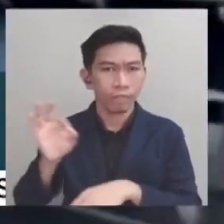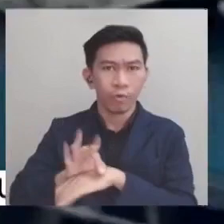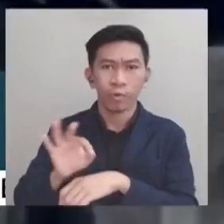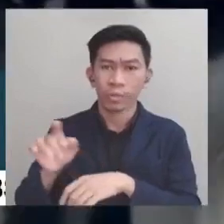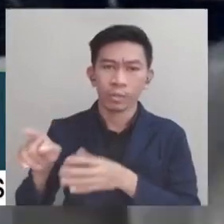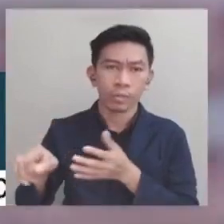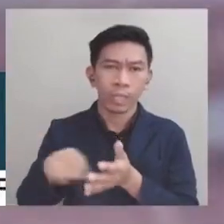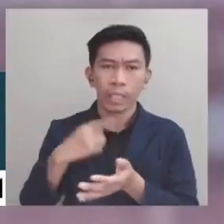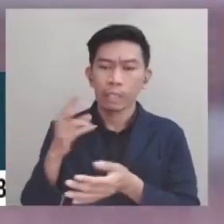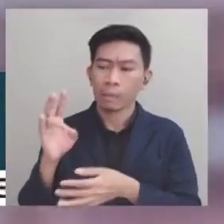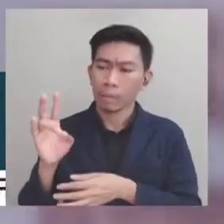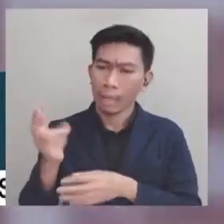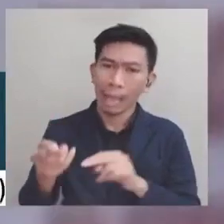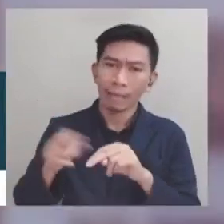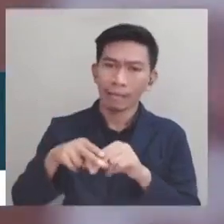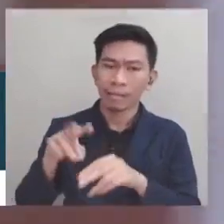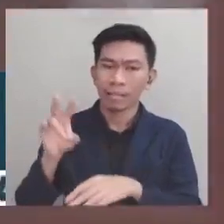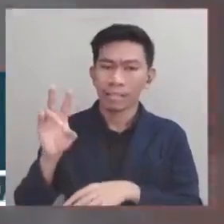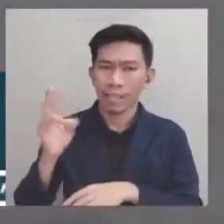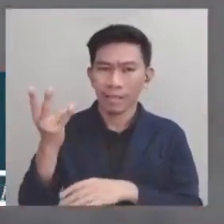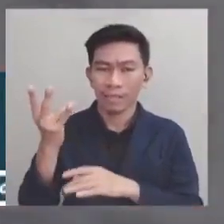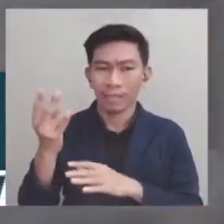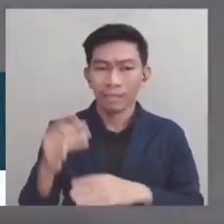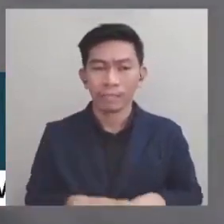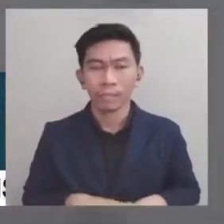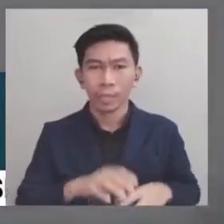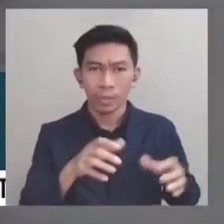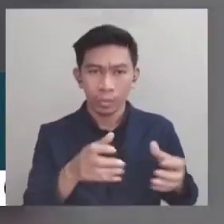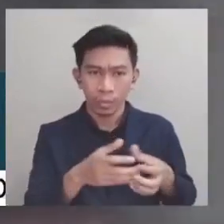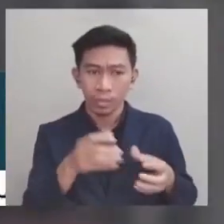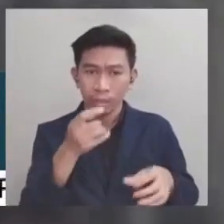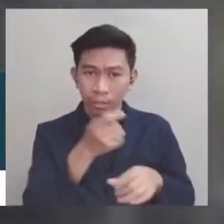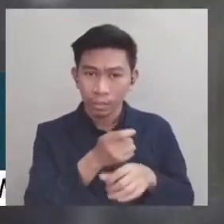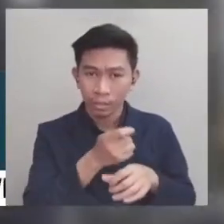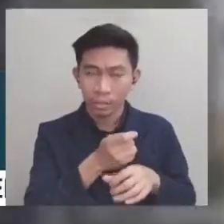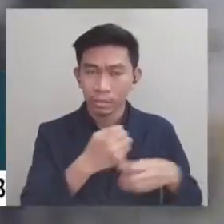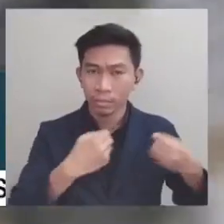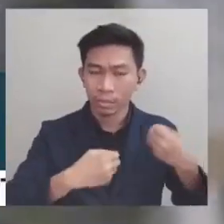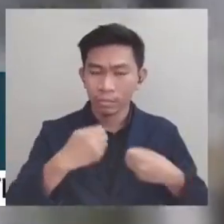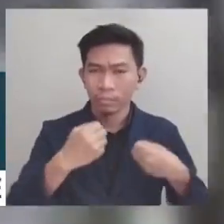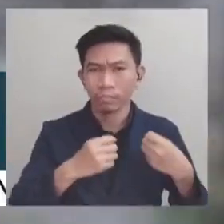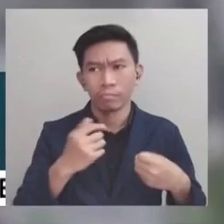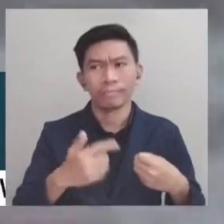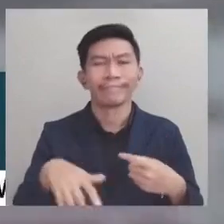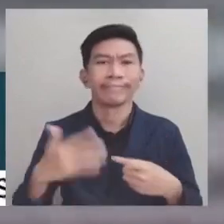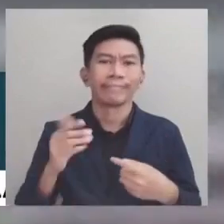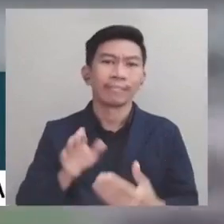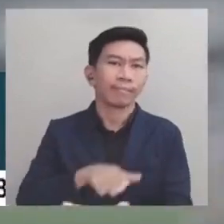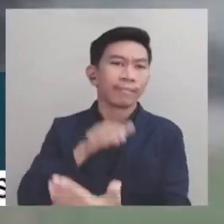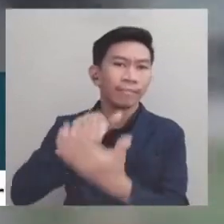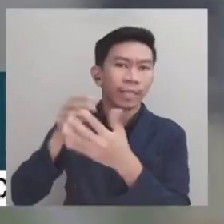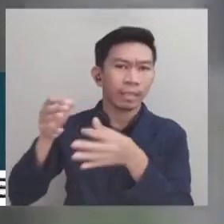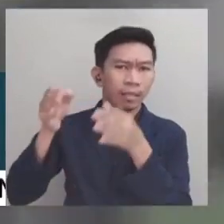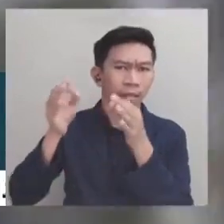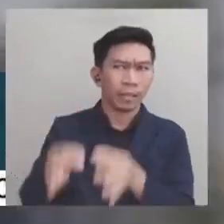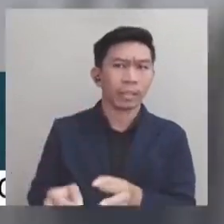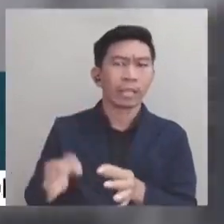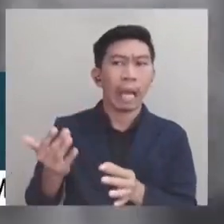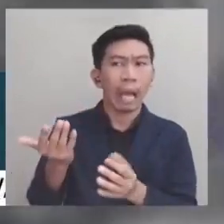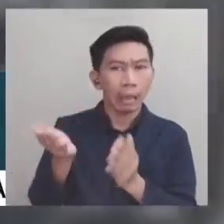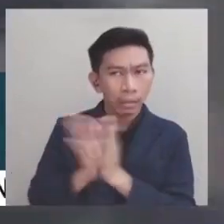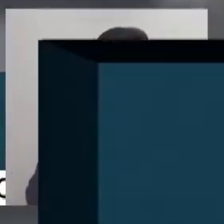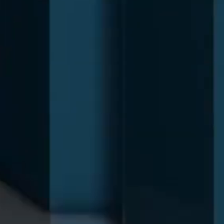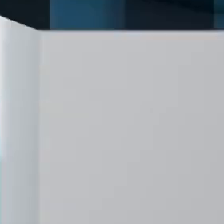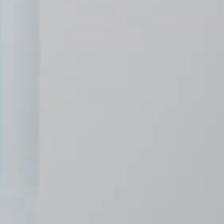pesos more. The Alliance of Concerned Truck Owners and Organizations slams that decision and calls for a suspension of the toll increase.